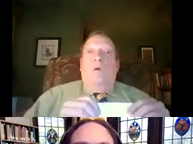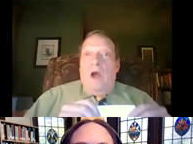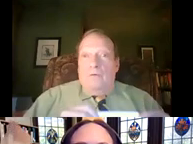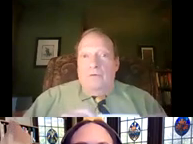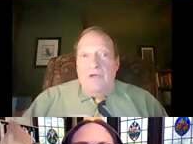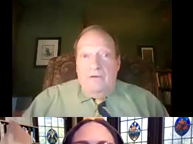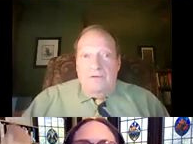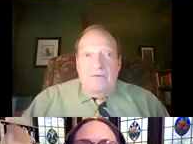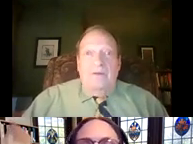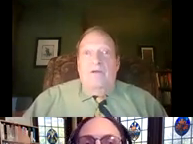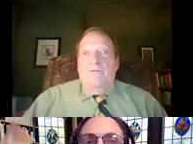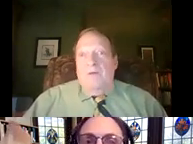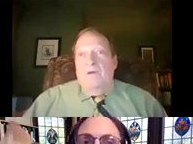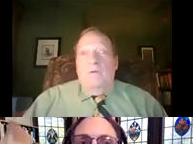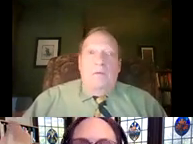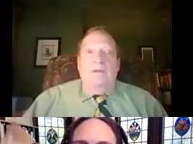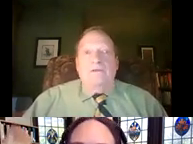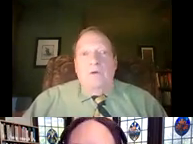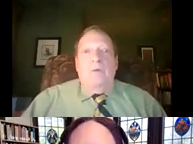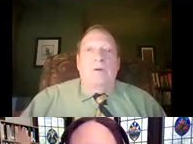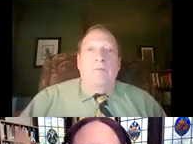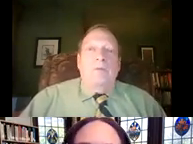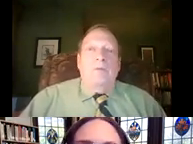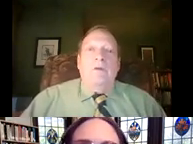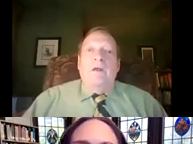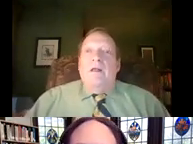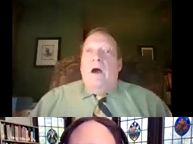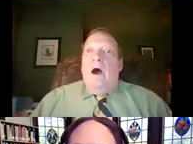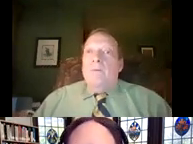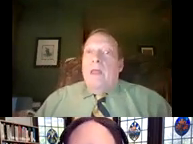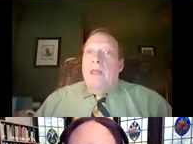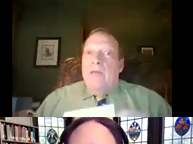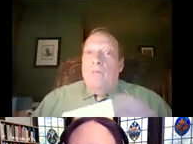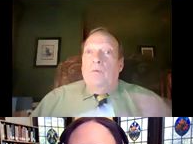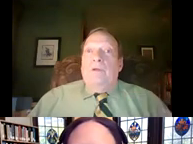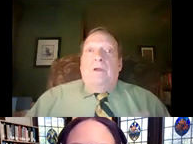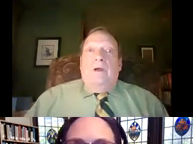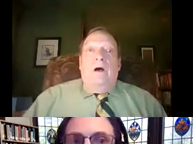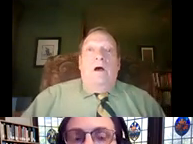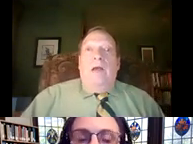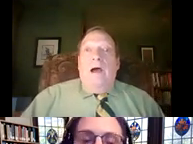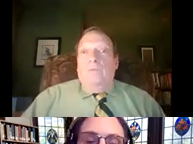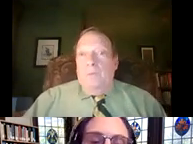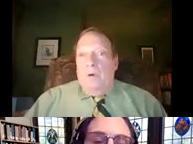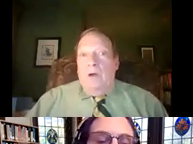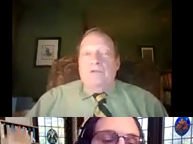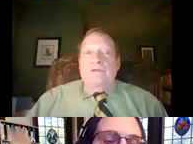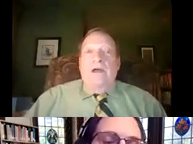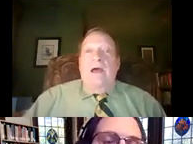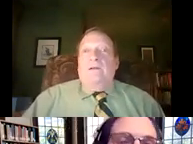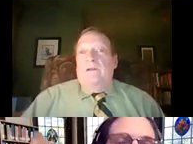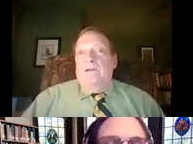four doctoral centers, Buffalo, Albany, Stony Brook, and Binghamton, that would allow liberal